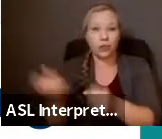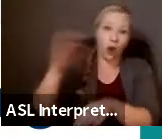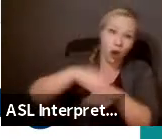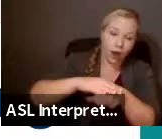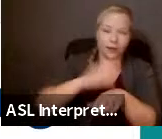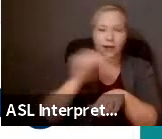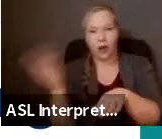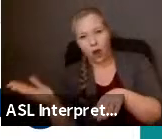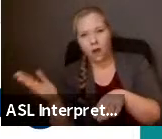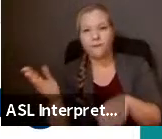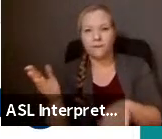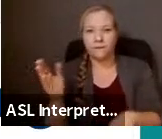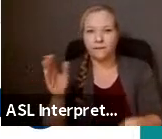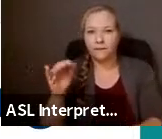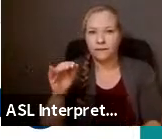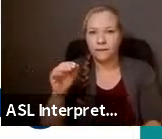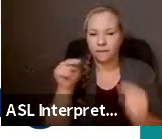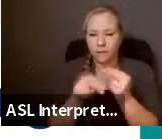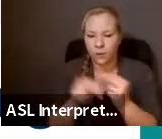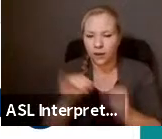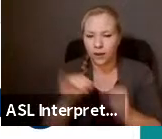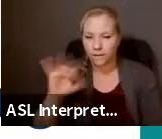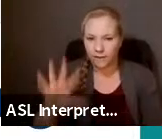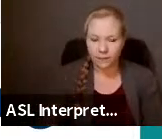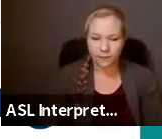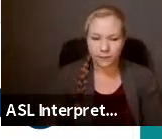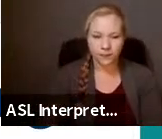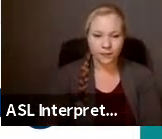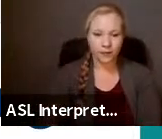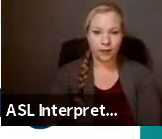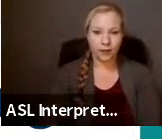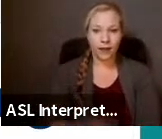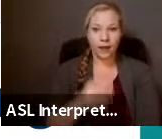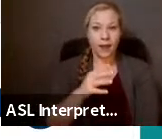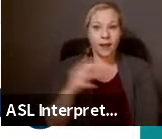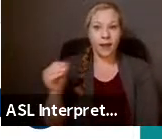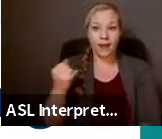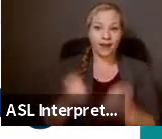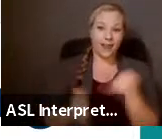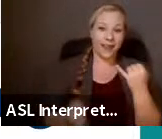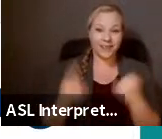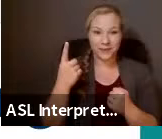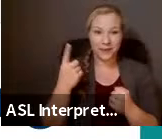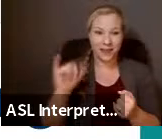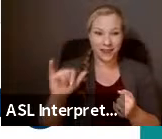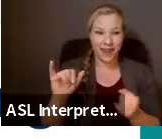the freeway, I-5. And then lastly, the gray or